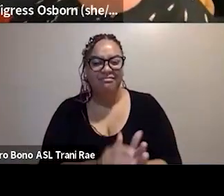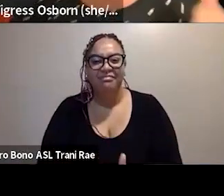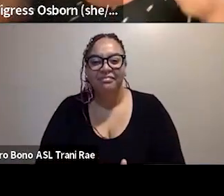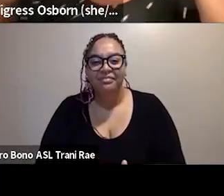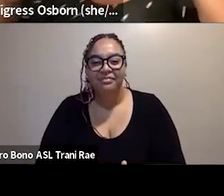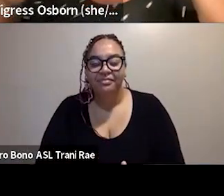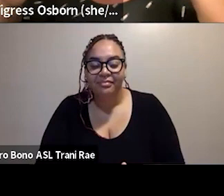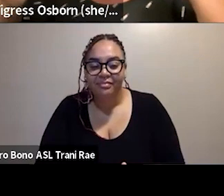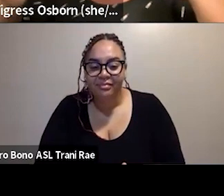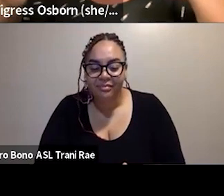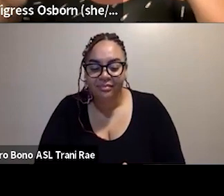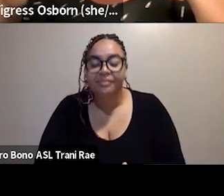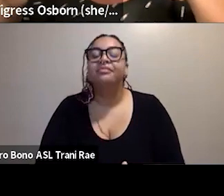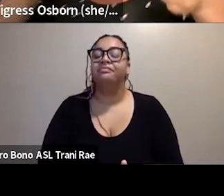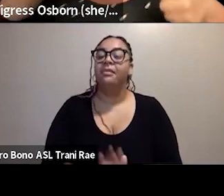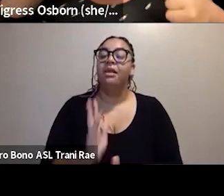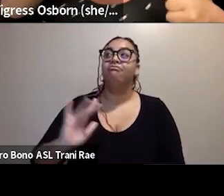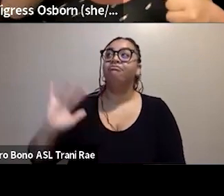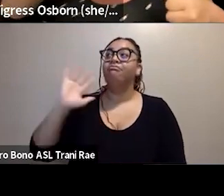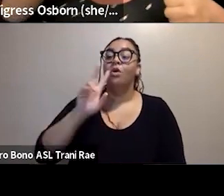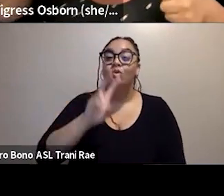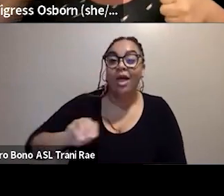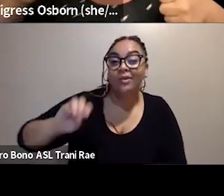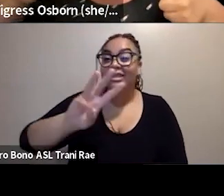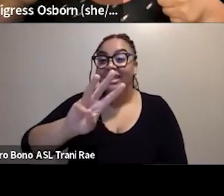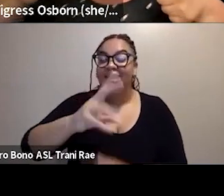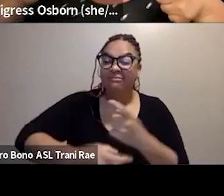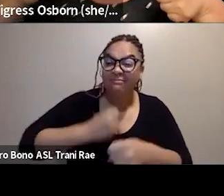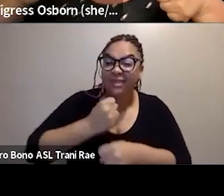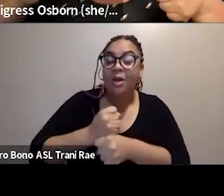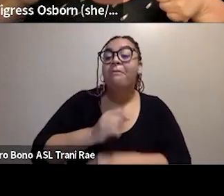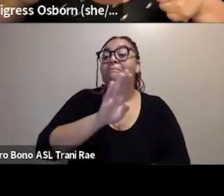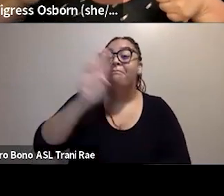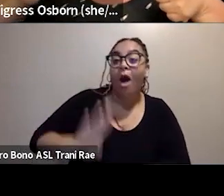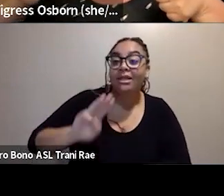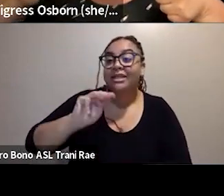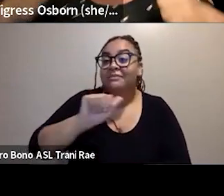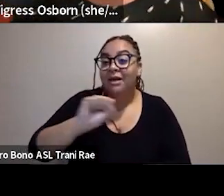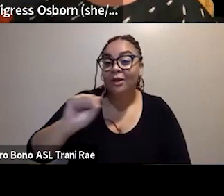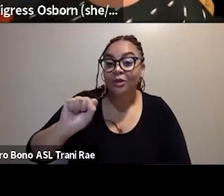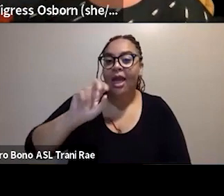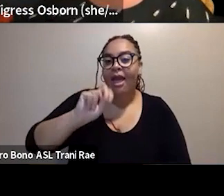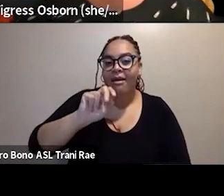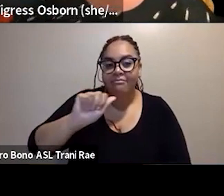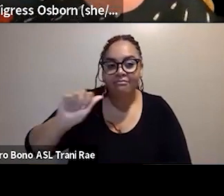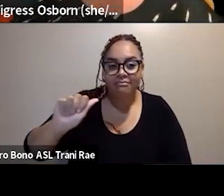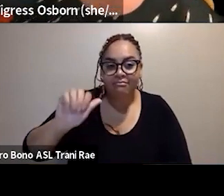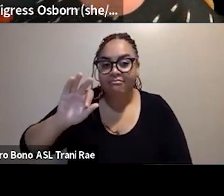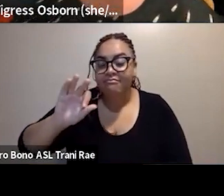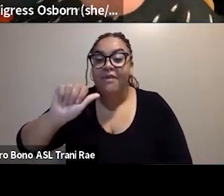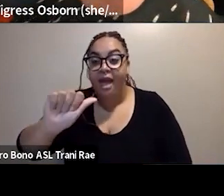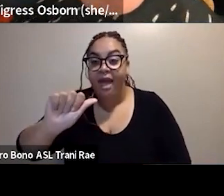We'll take you back to the year 2006, Boston, Massachusetts, NAAFA